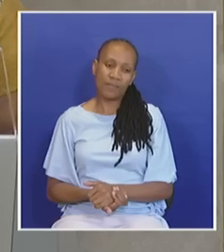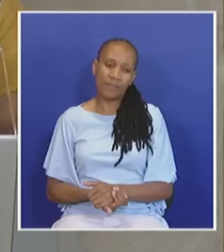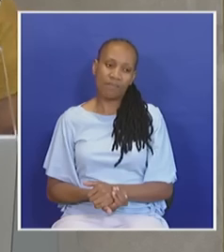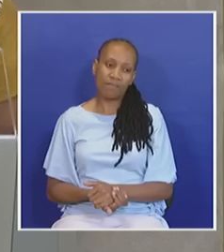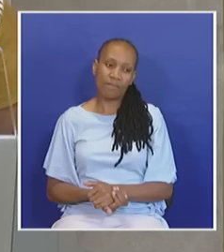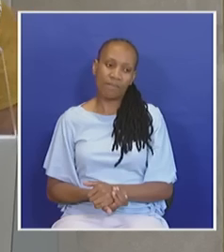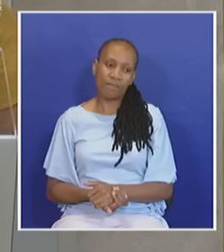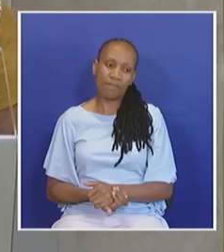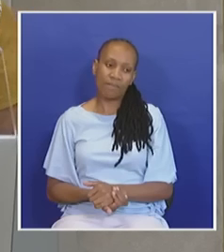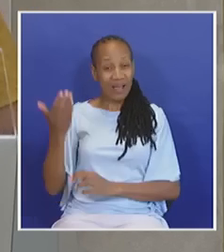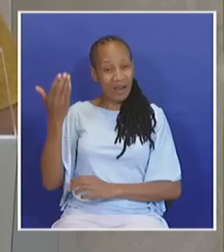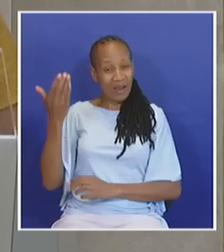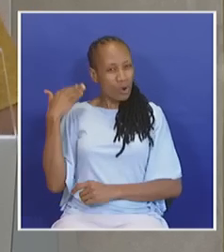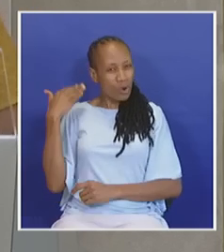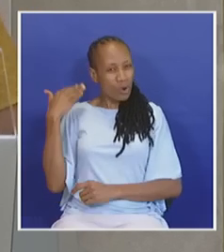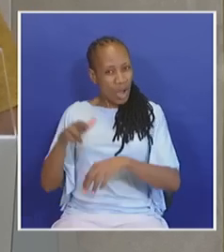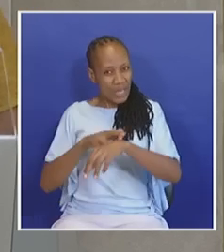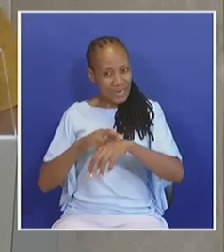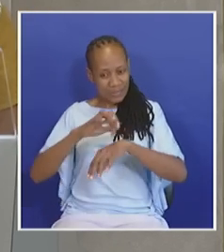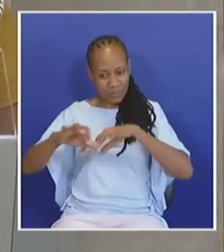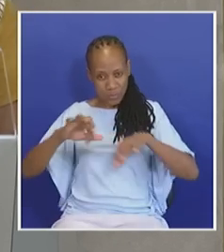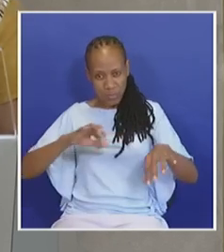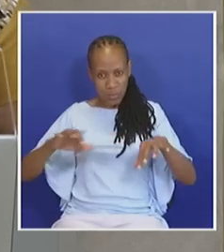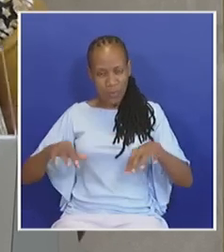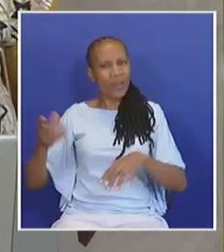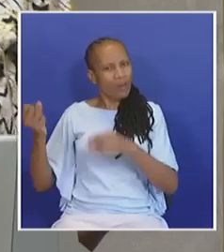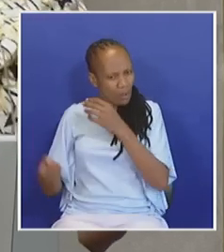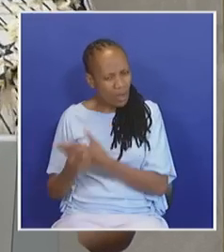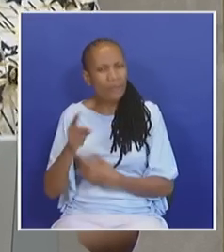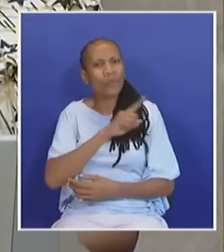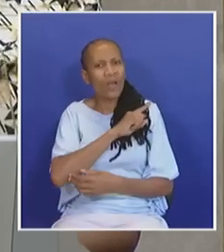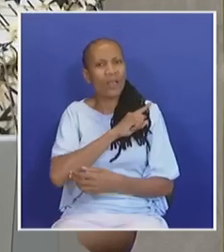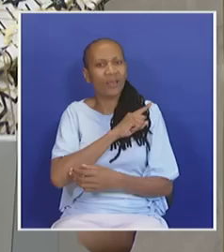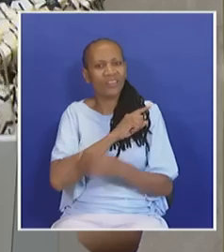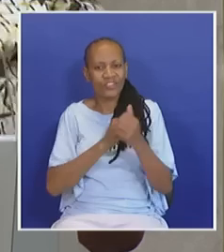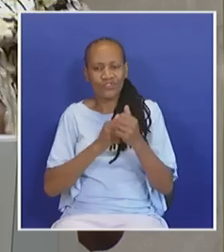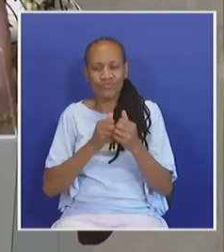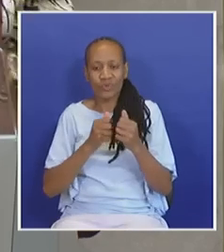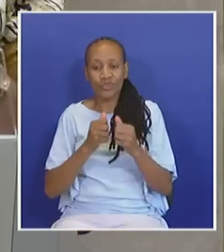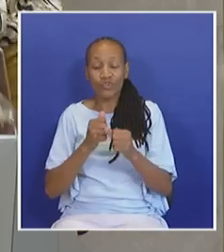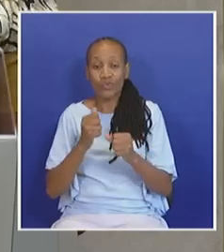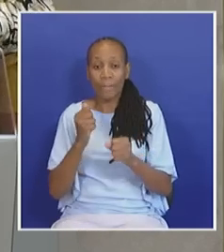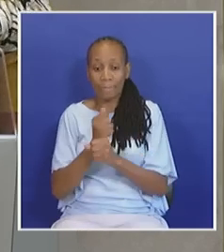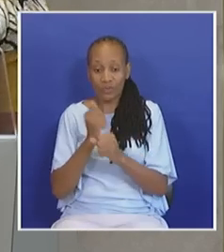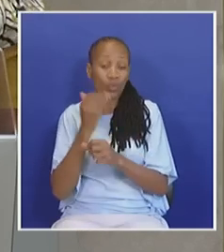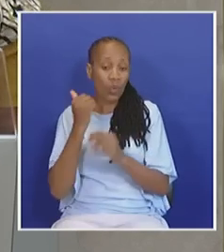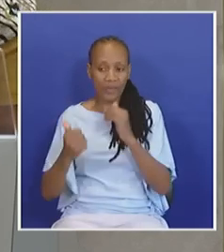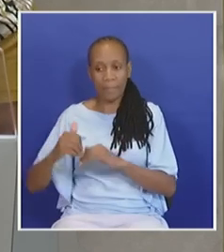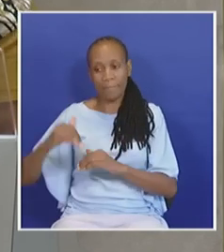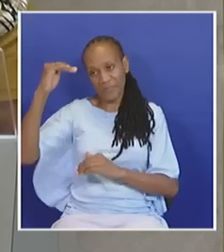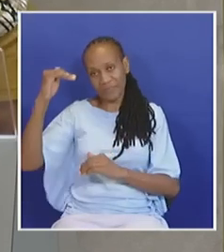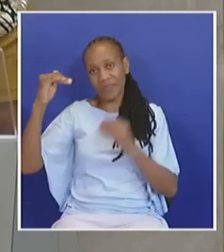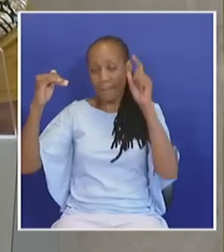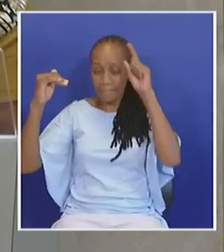justify colonialism. That is why I'm talking about land. First, you took the Doran